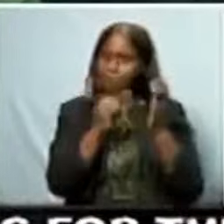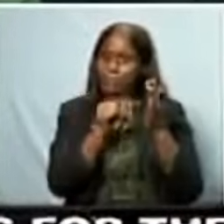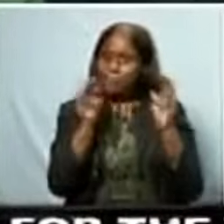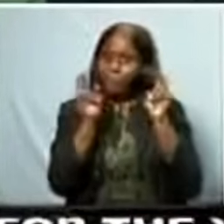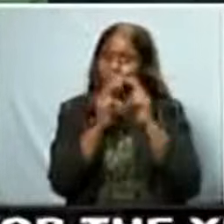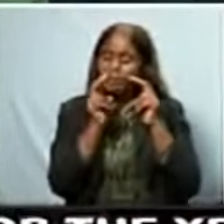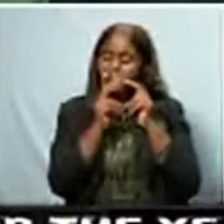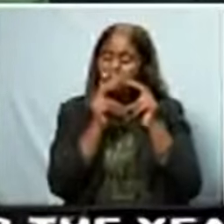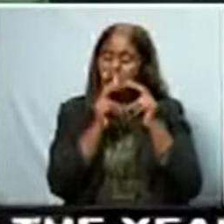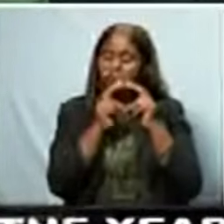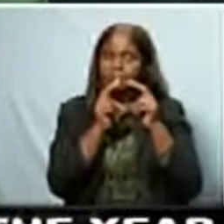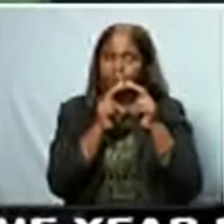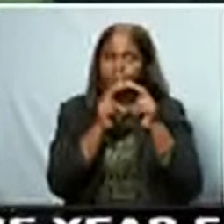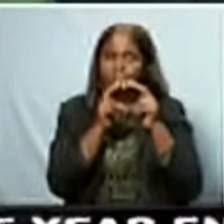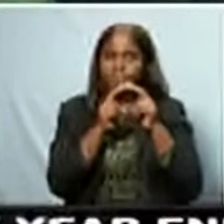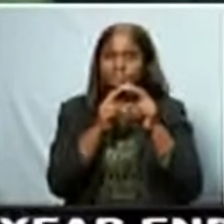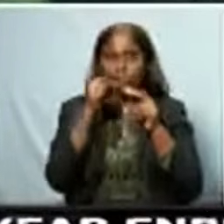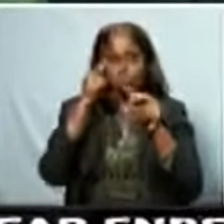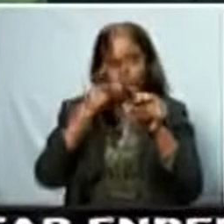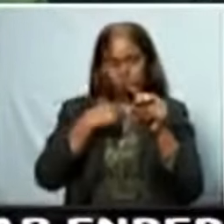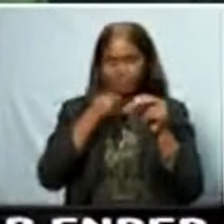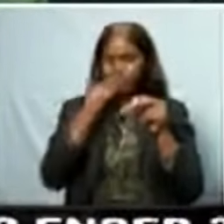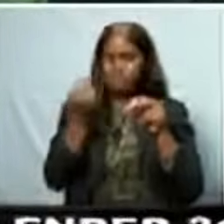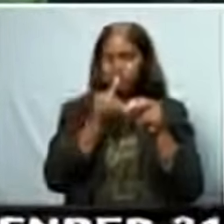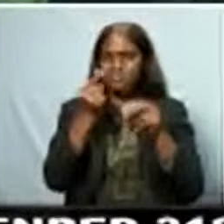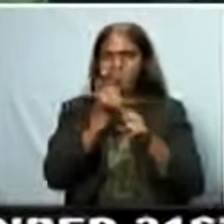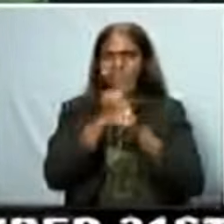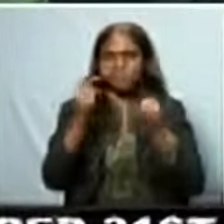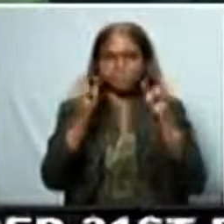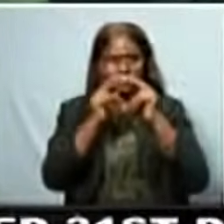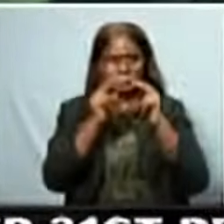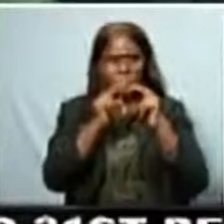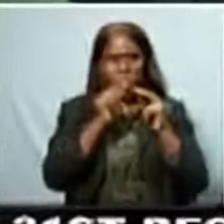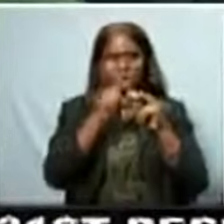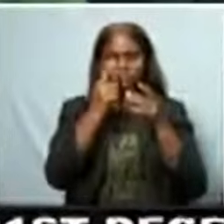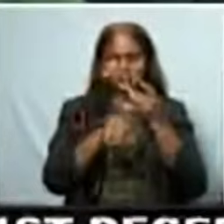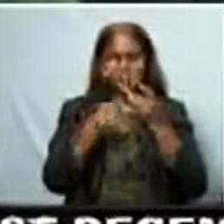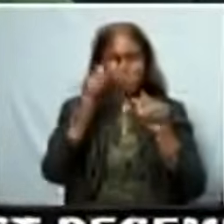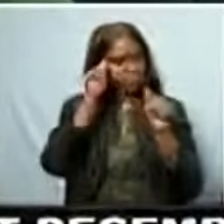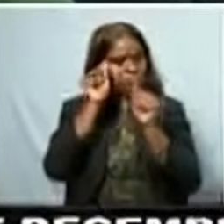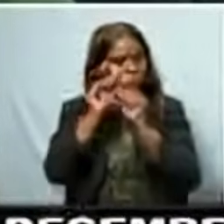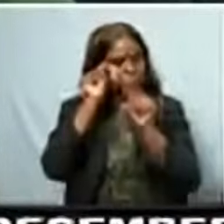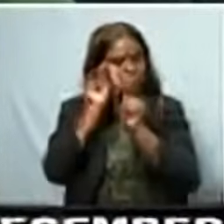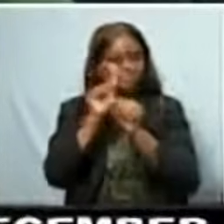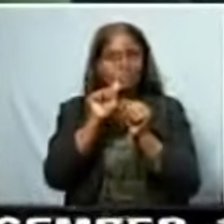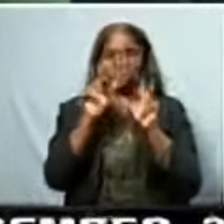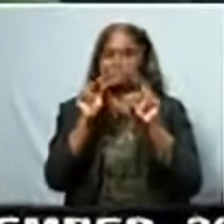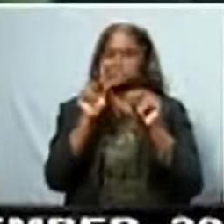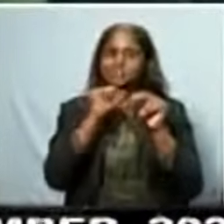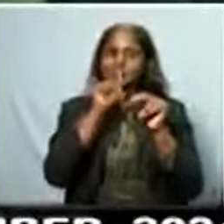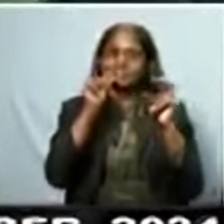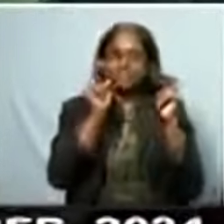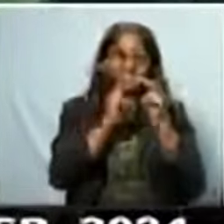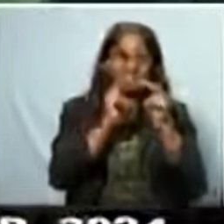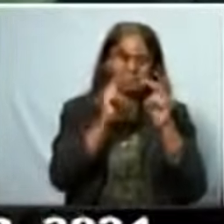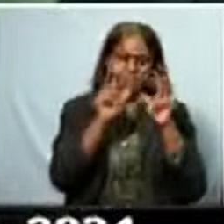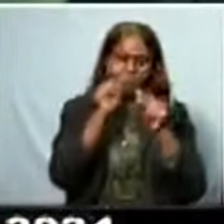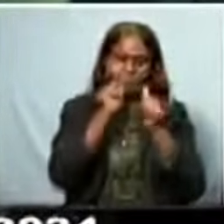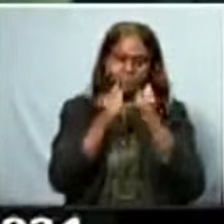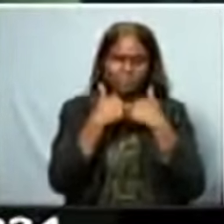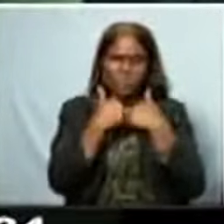contract, to me, is not just a contract. This is just a form of agreement. It's not a contract, because